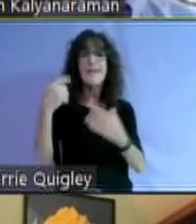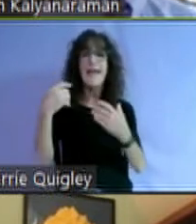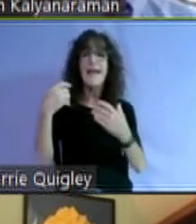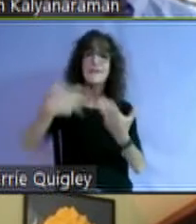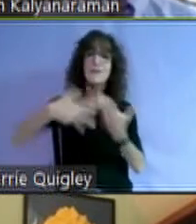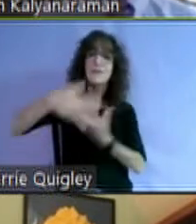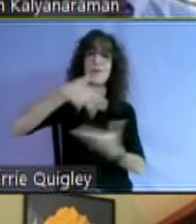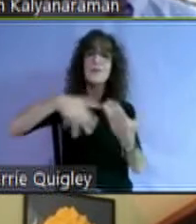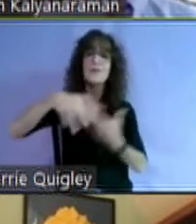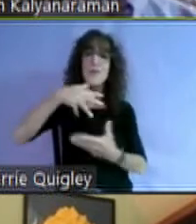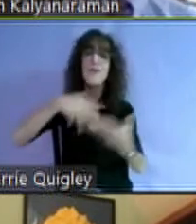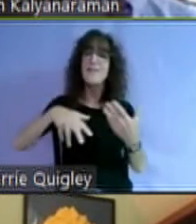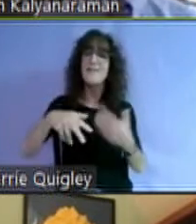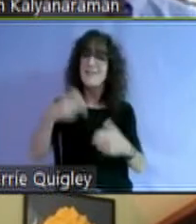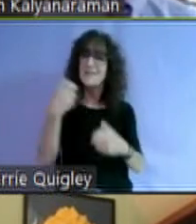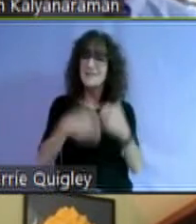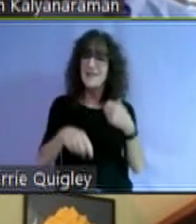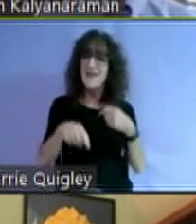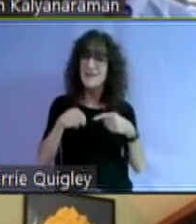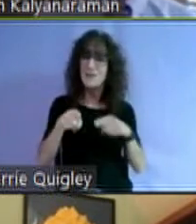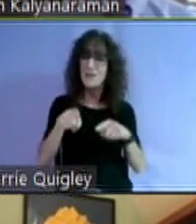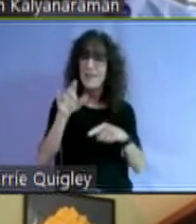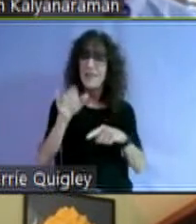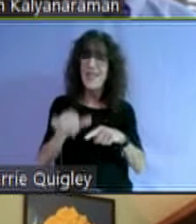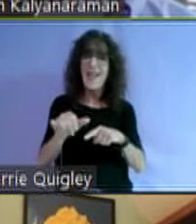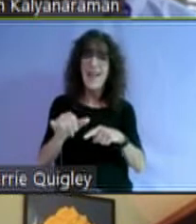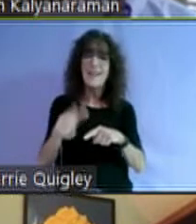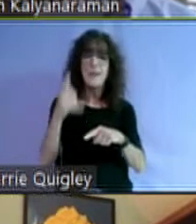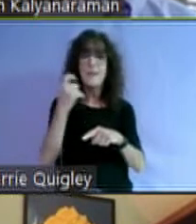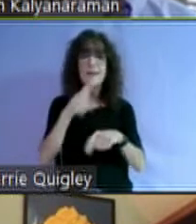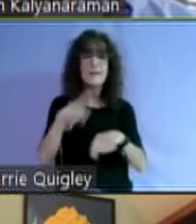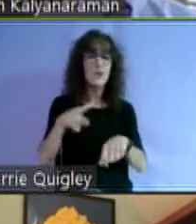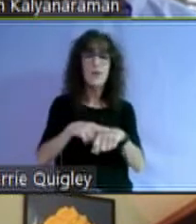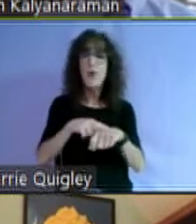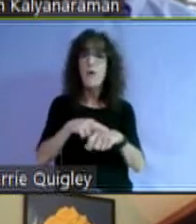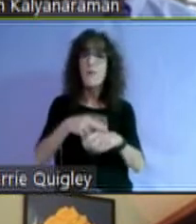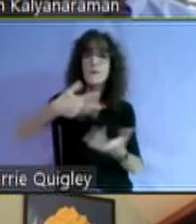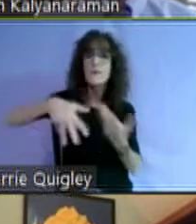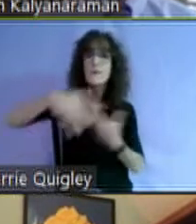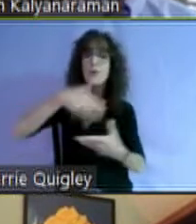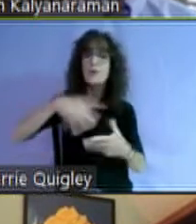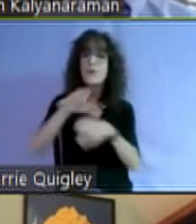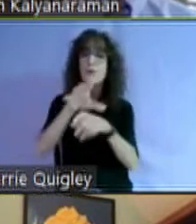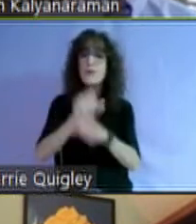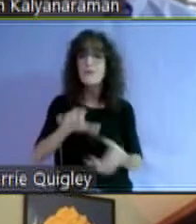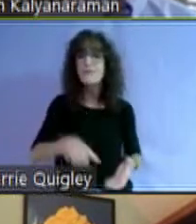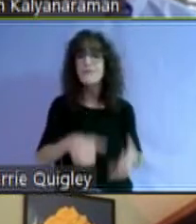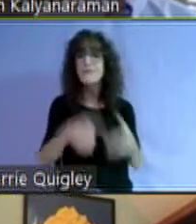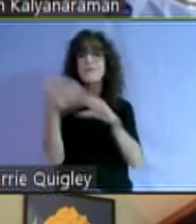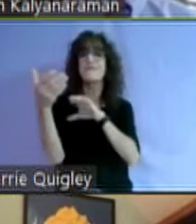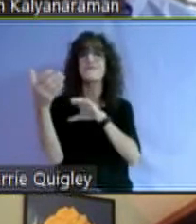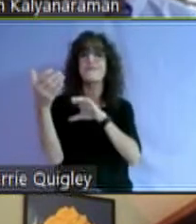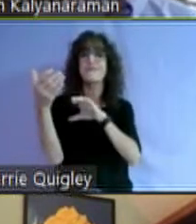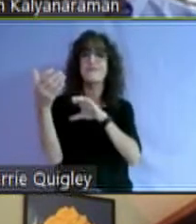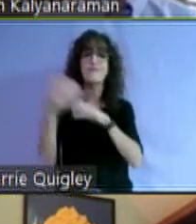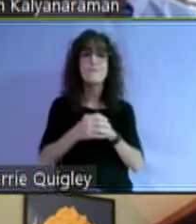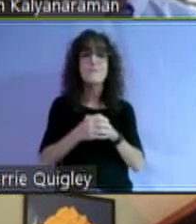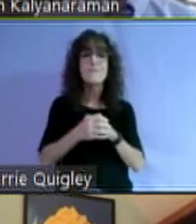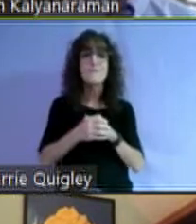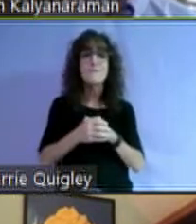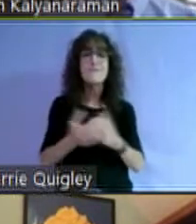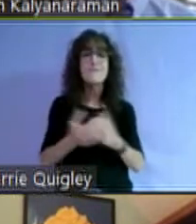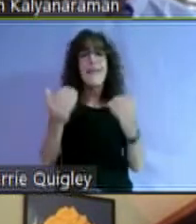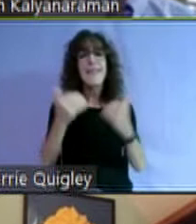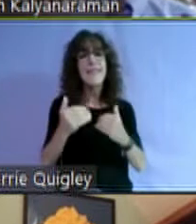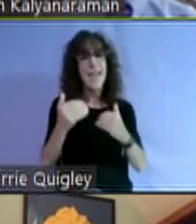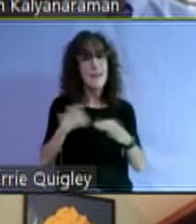difficult during a pandemic where our normal social routines have just been completely disrupted. And then core to all of